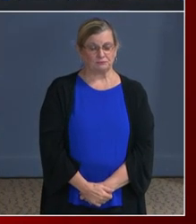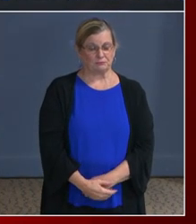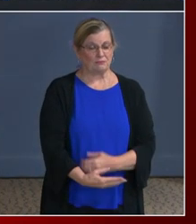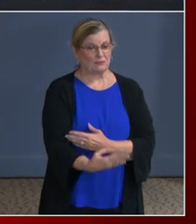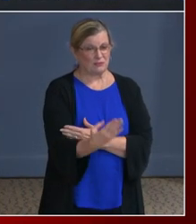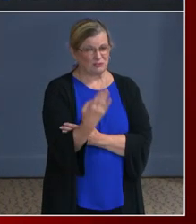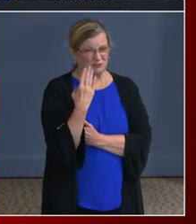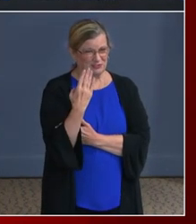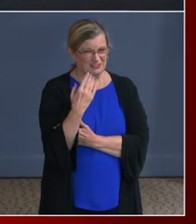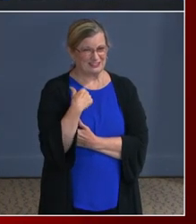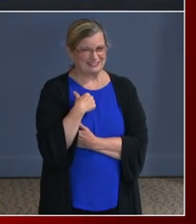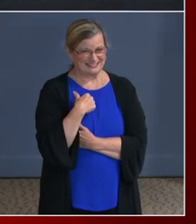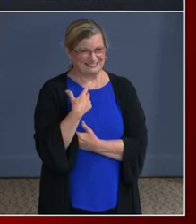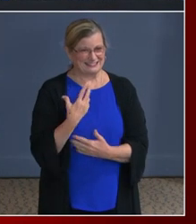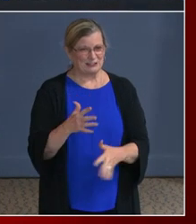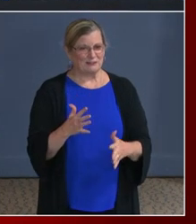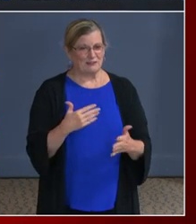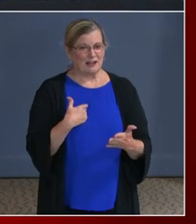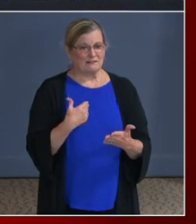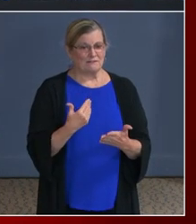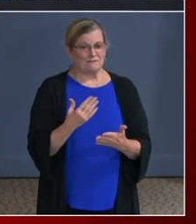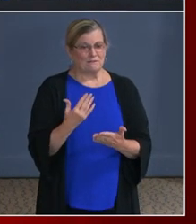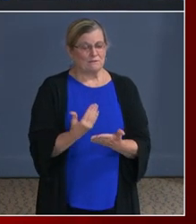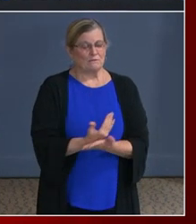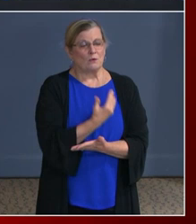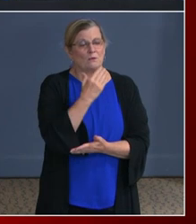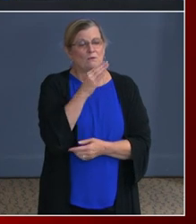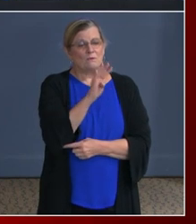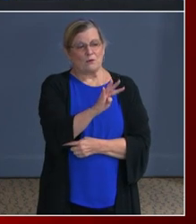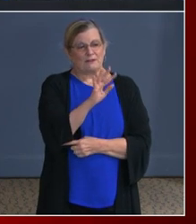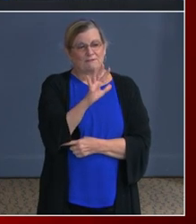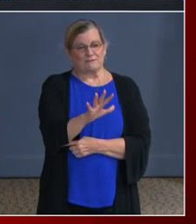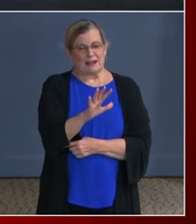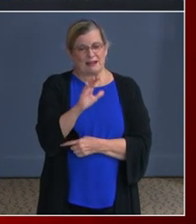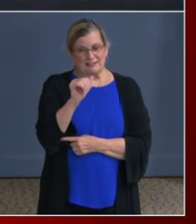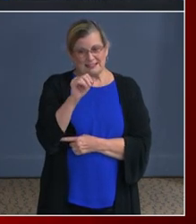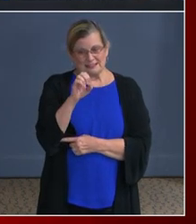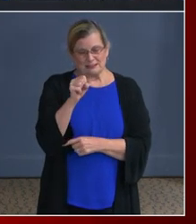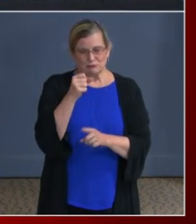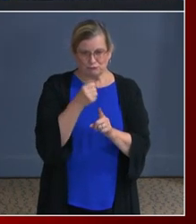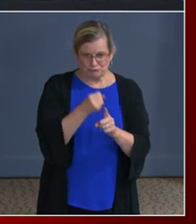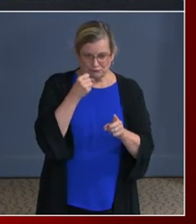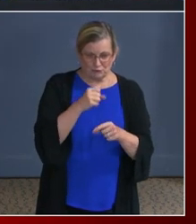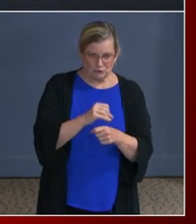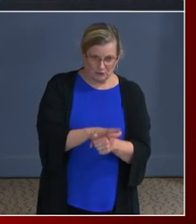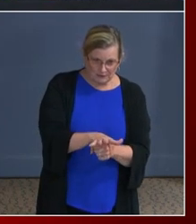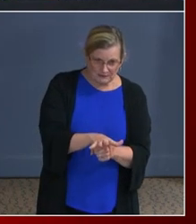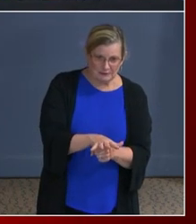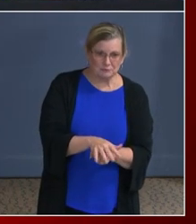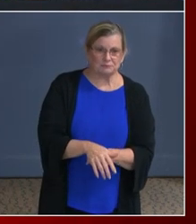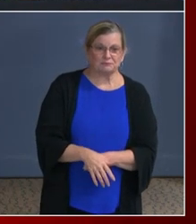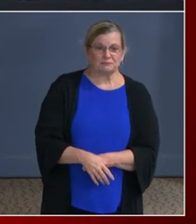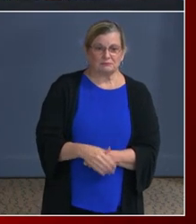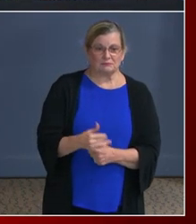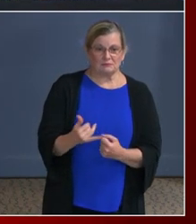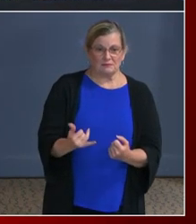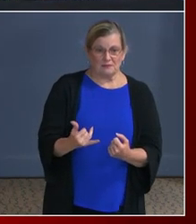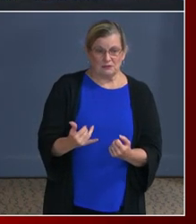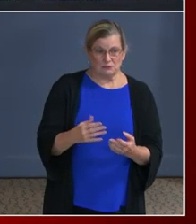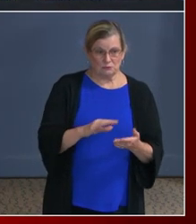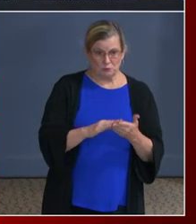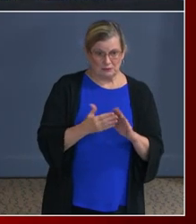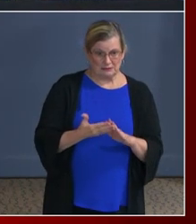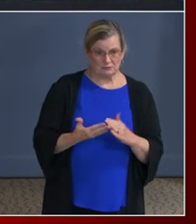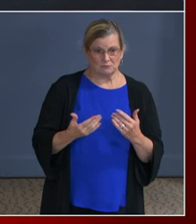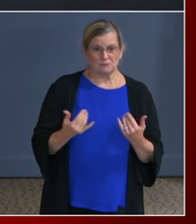new cases of COVID-19 in our community. And today, we also display the